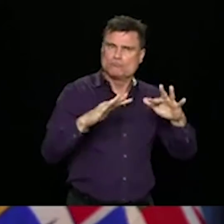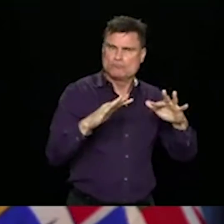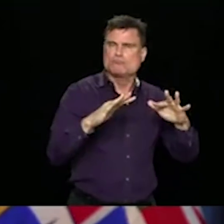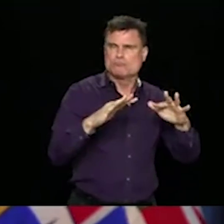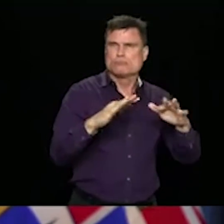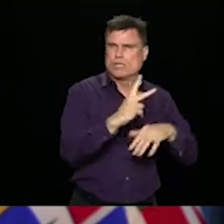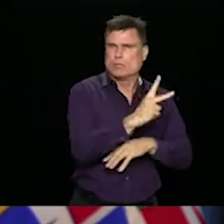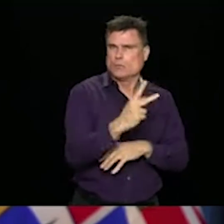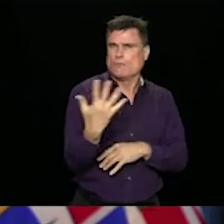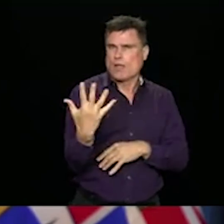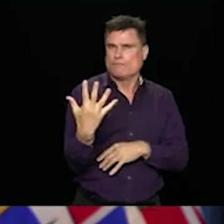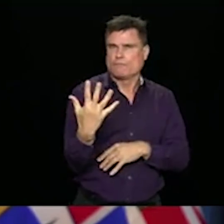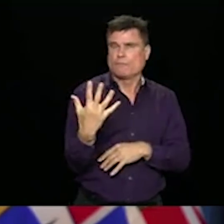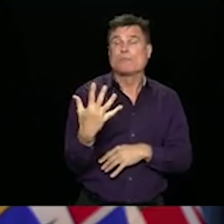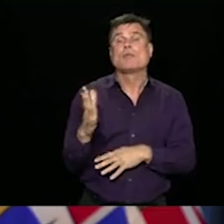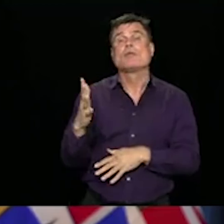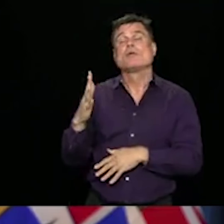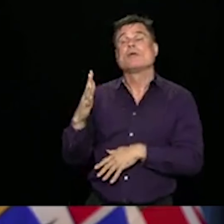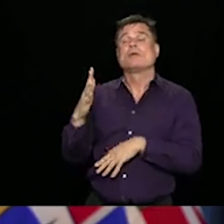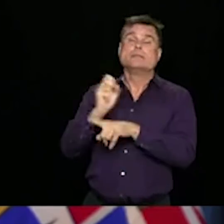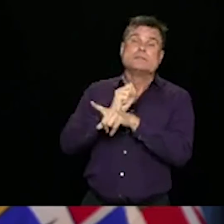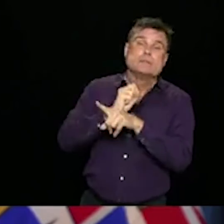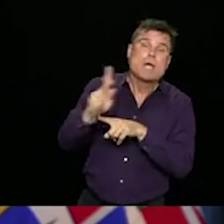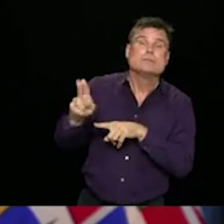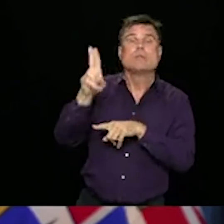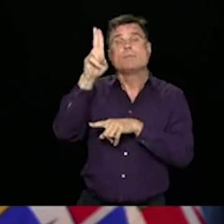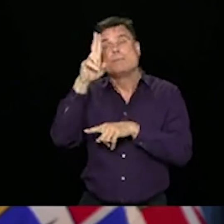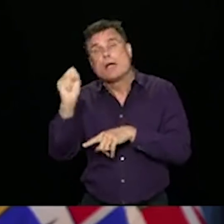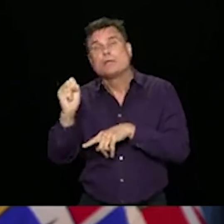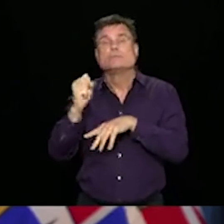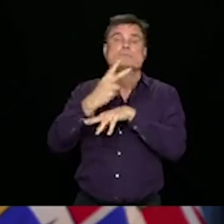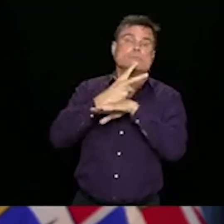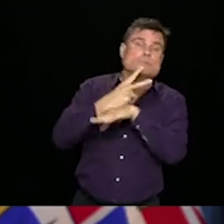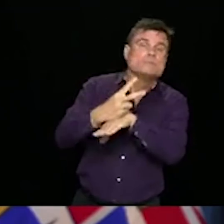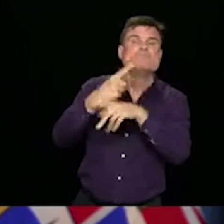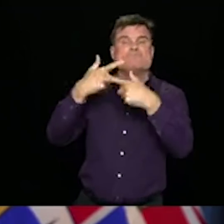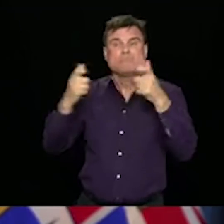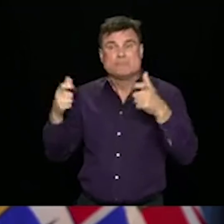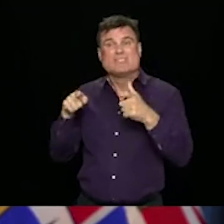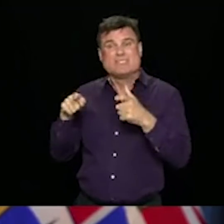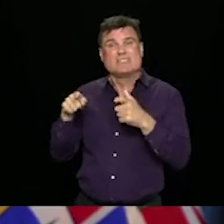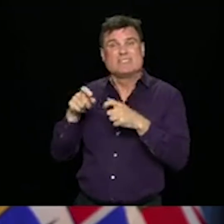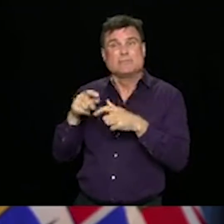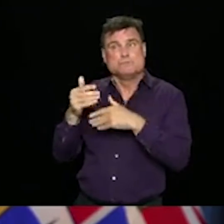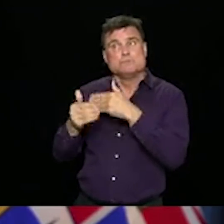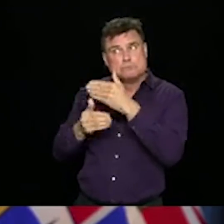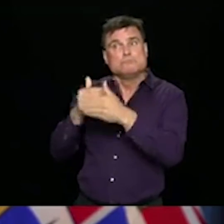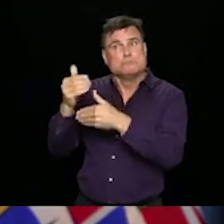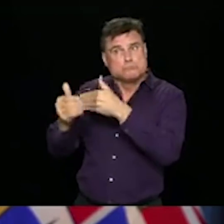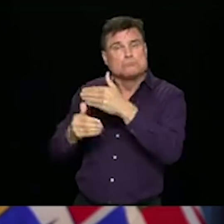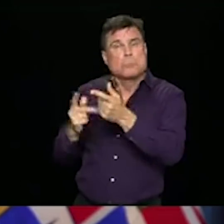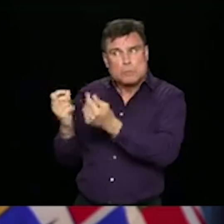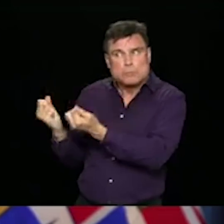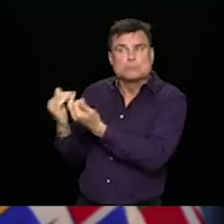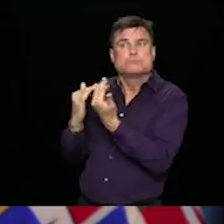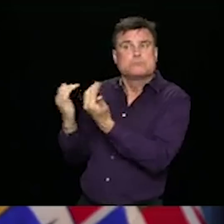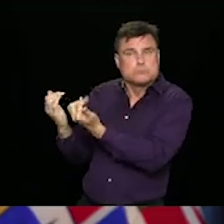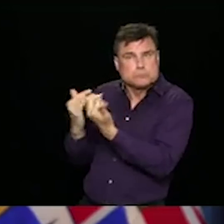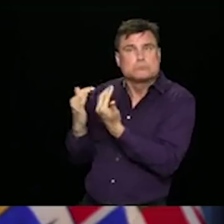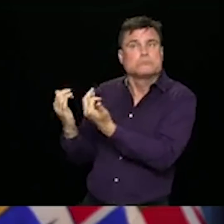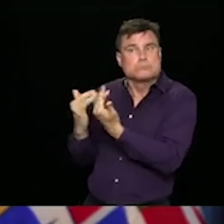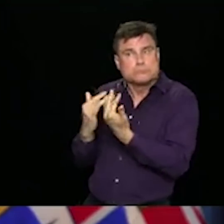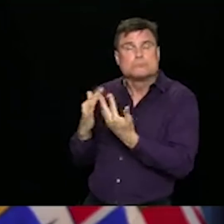continue to be in place, and provincial parks are now open to camping across the province, open to people from